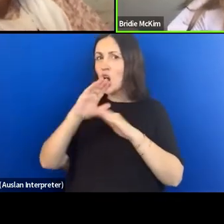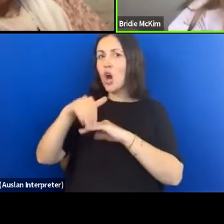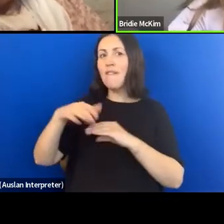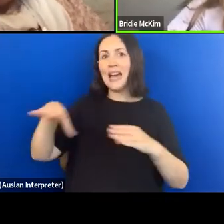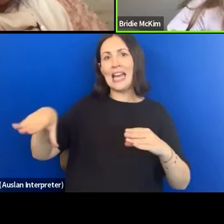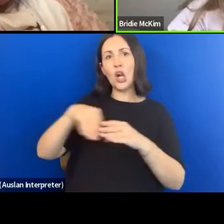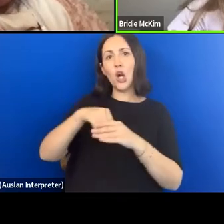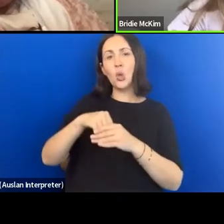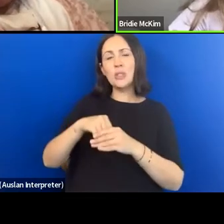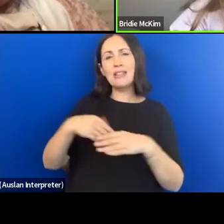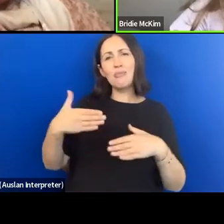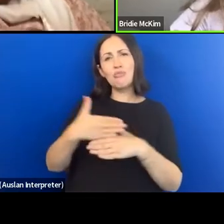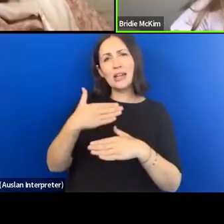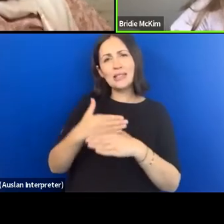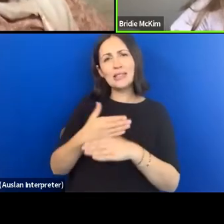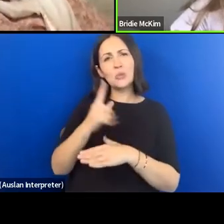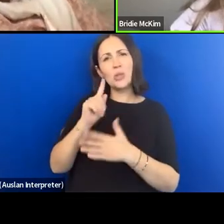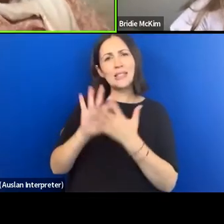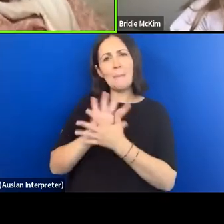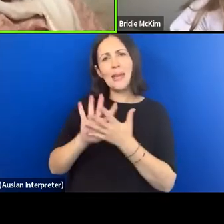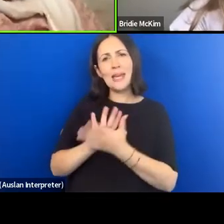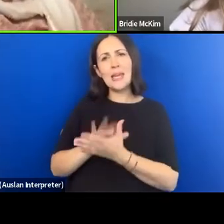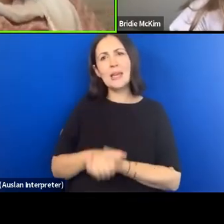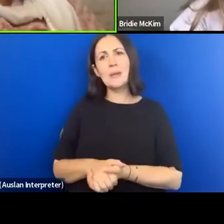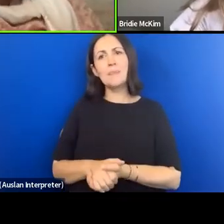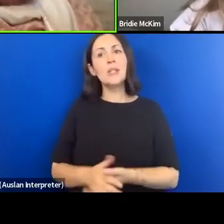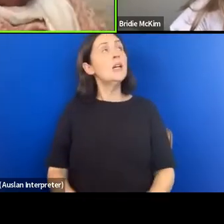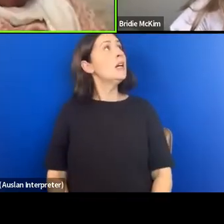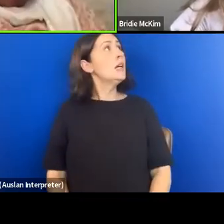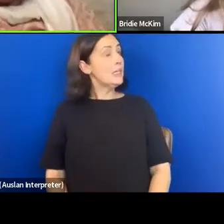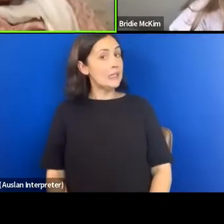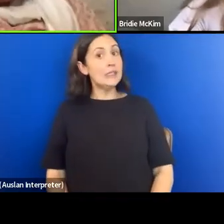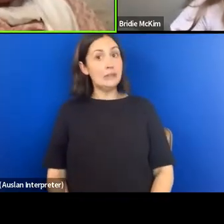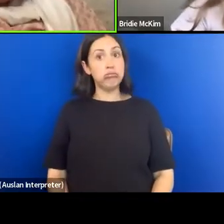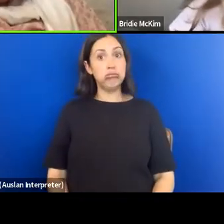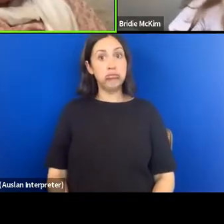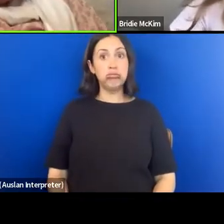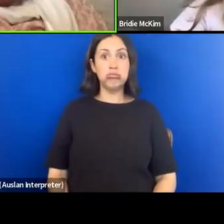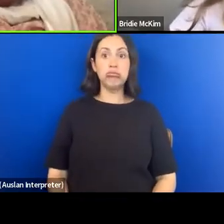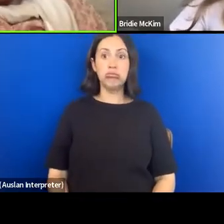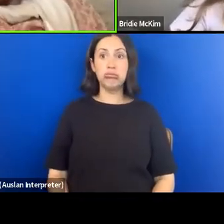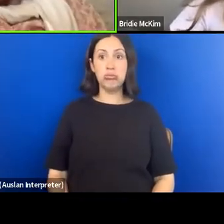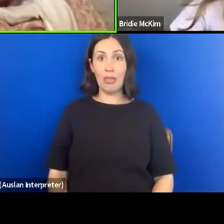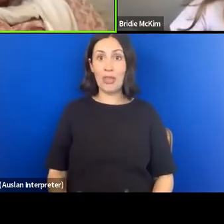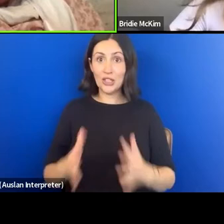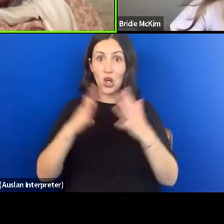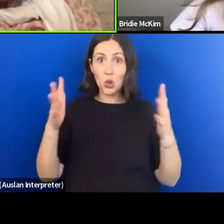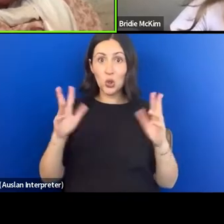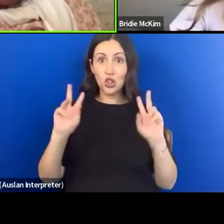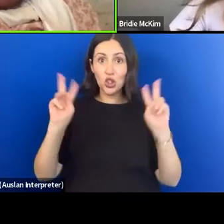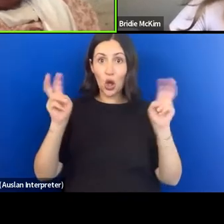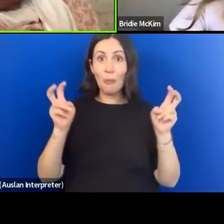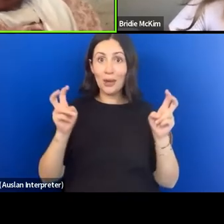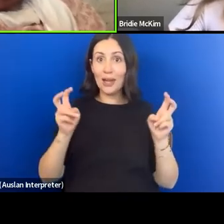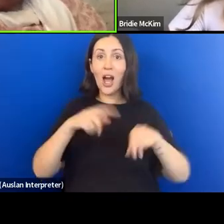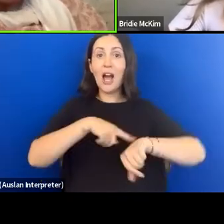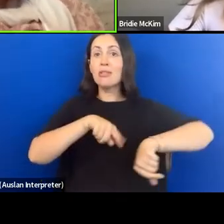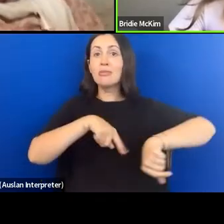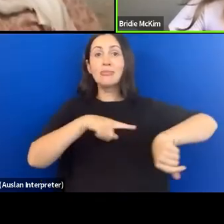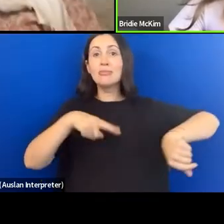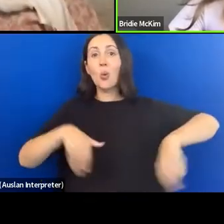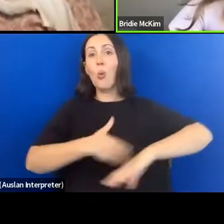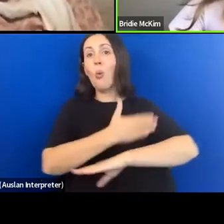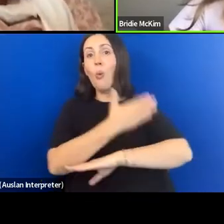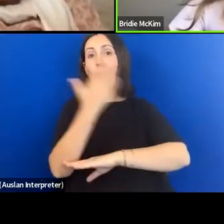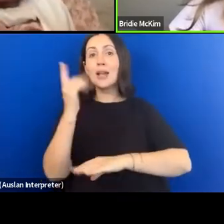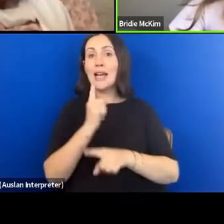what it means to you? It's a very big conversation. I think that we could talk about this all day.